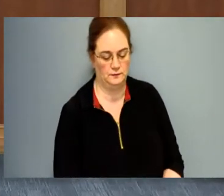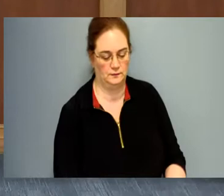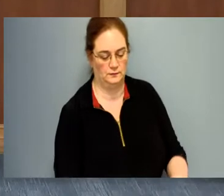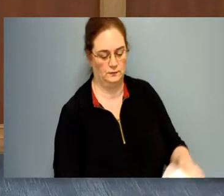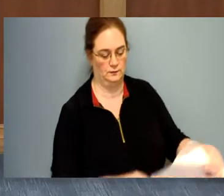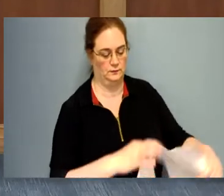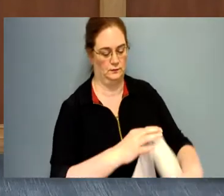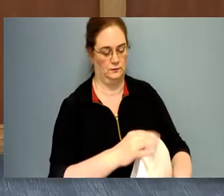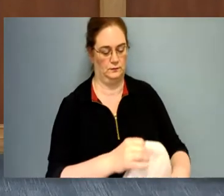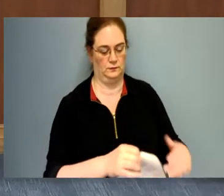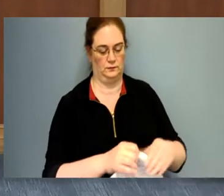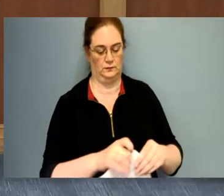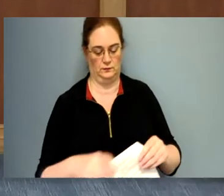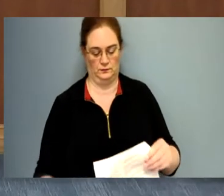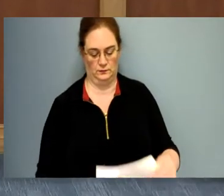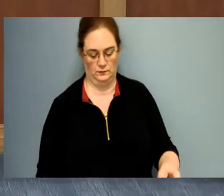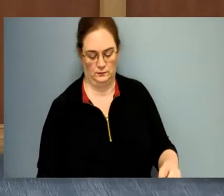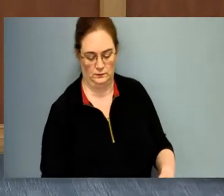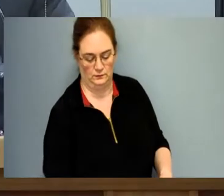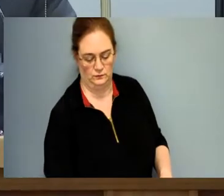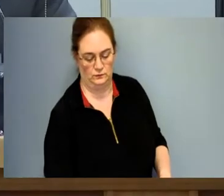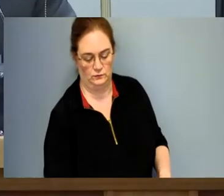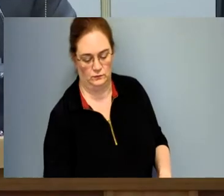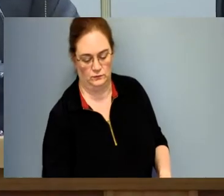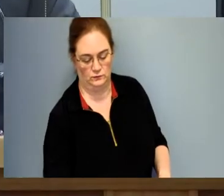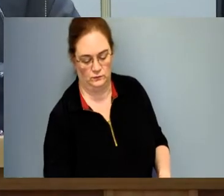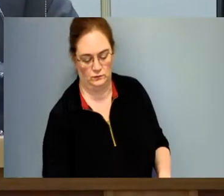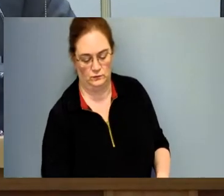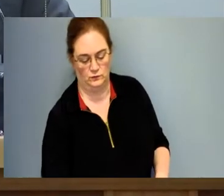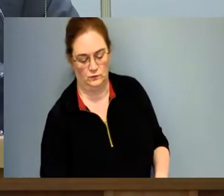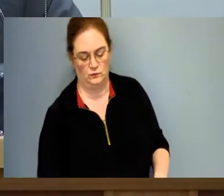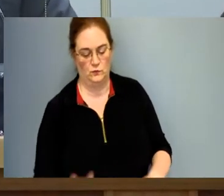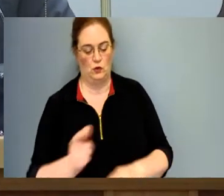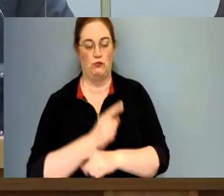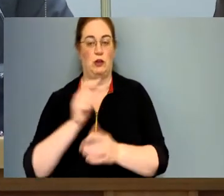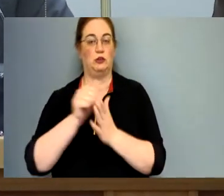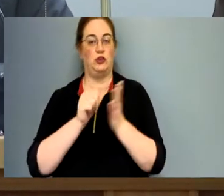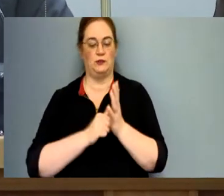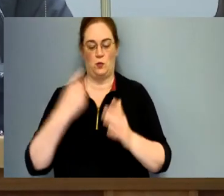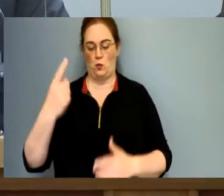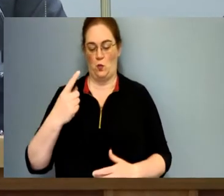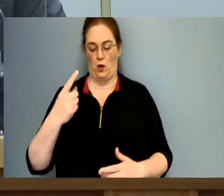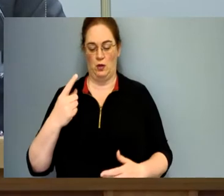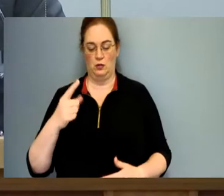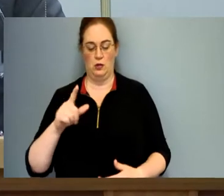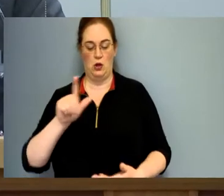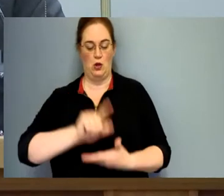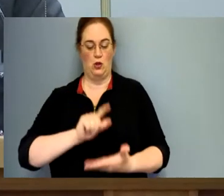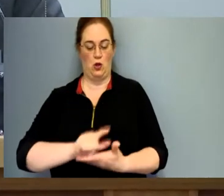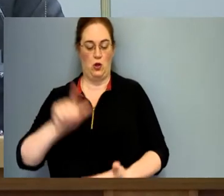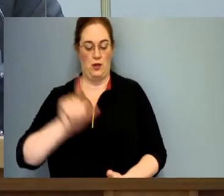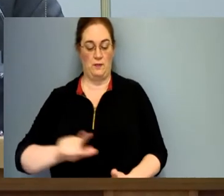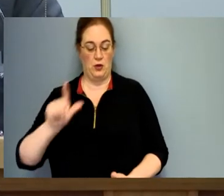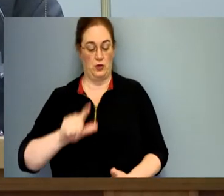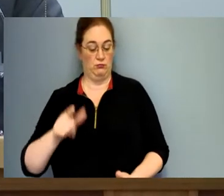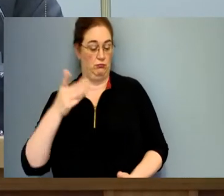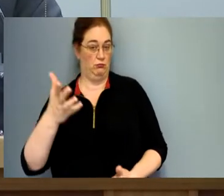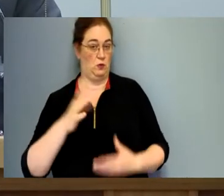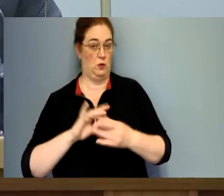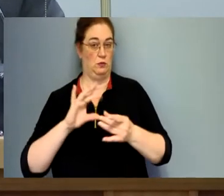The regular agenda, just one item. Law Library, and I don't know if Mr. Heckman wants to just talk a